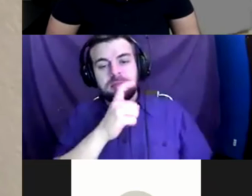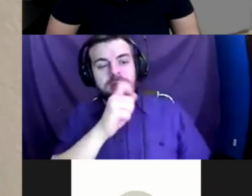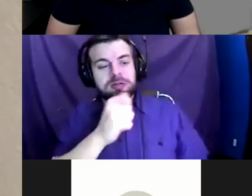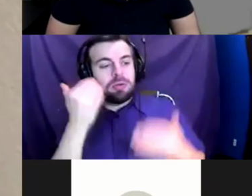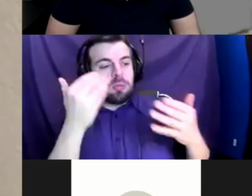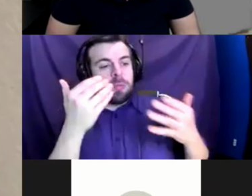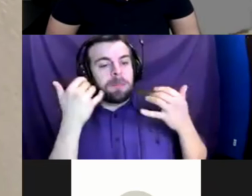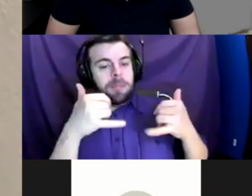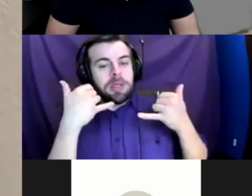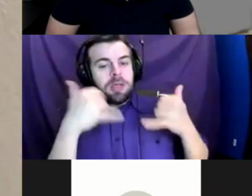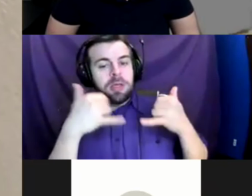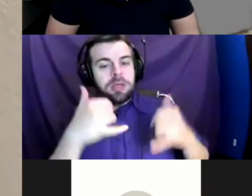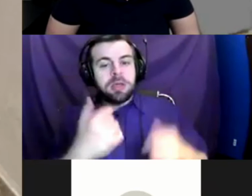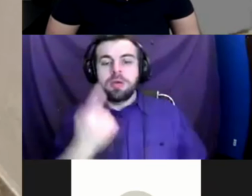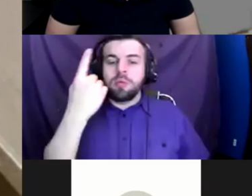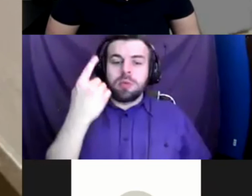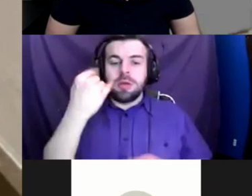Grande.